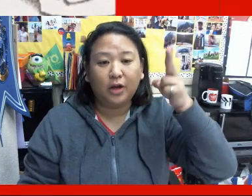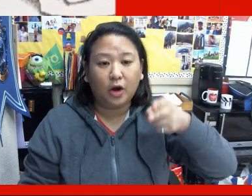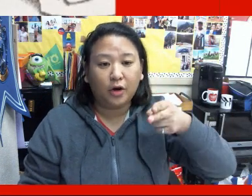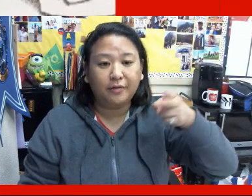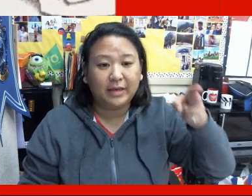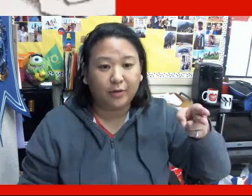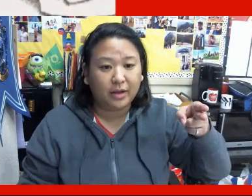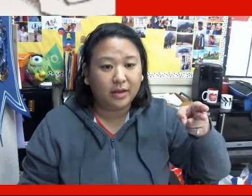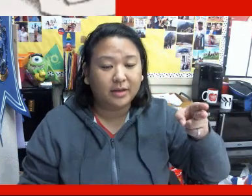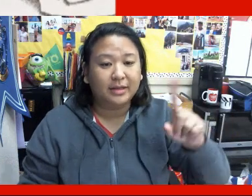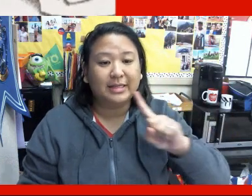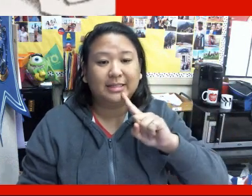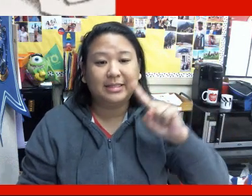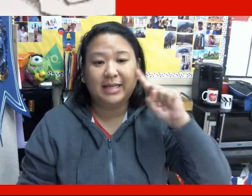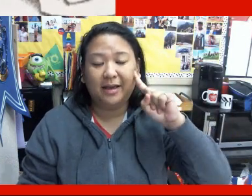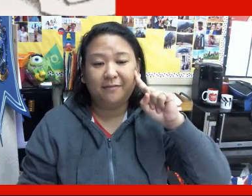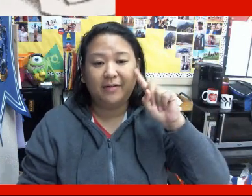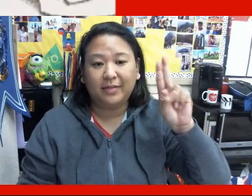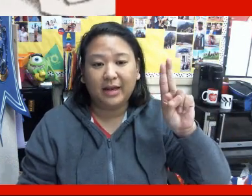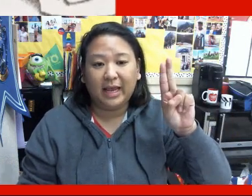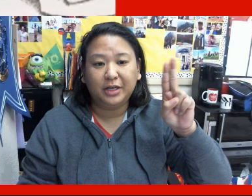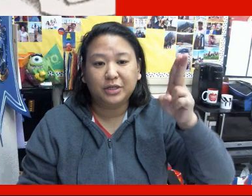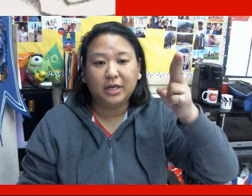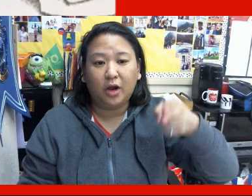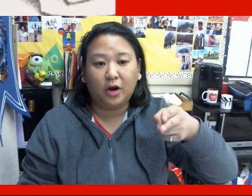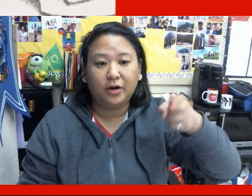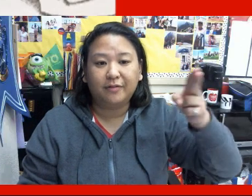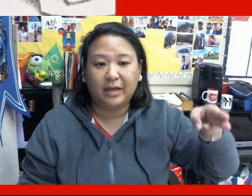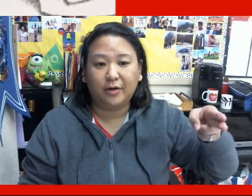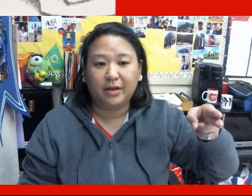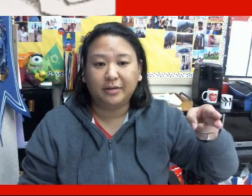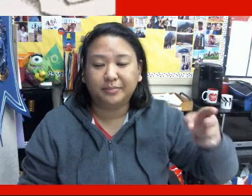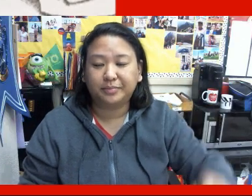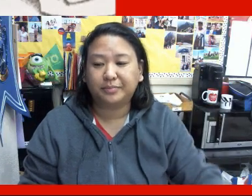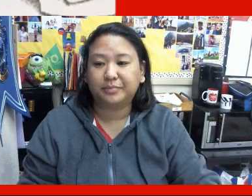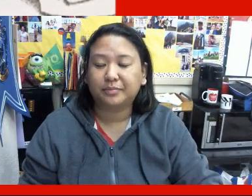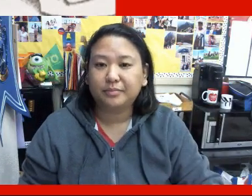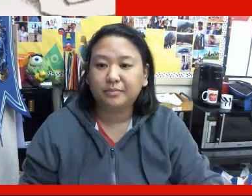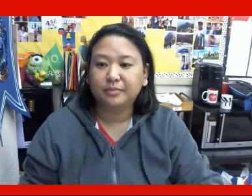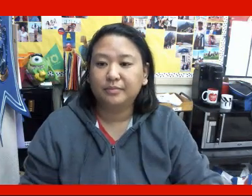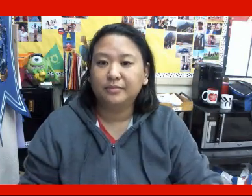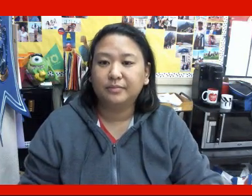Deaf and hard of hearing. Deaf and then H, hard of hearing.